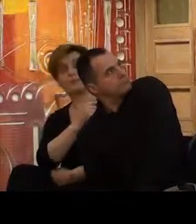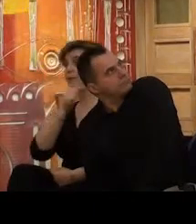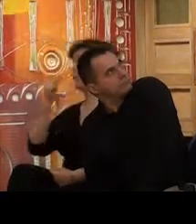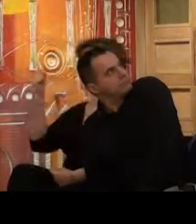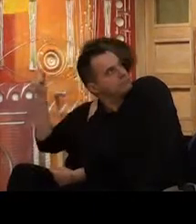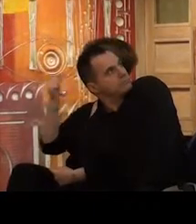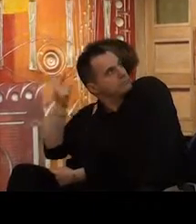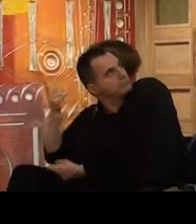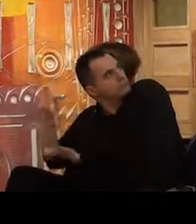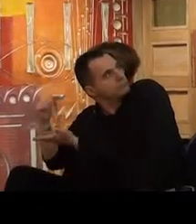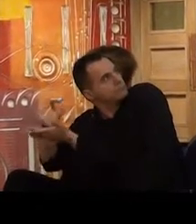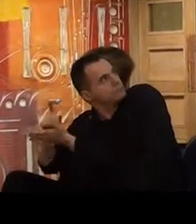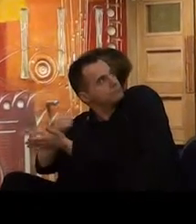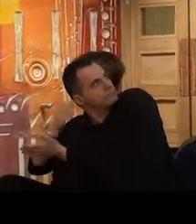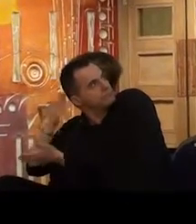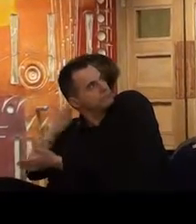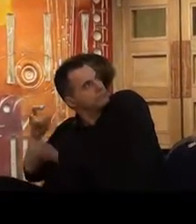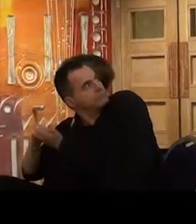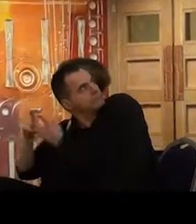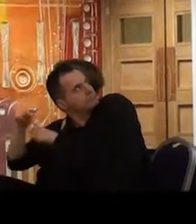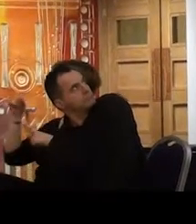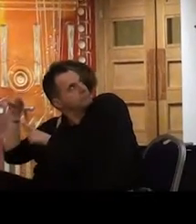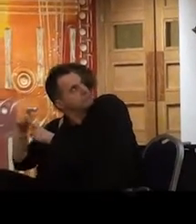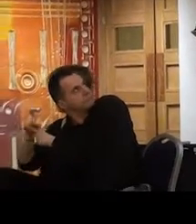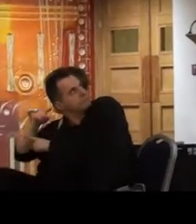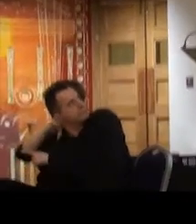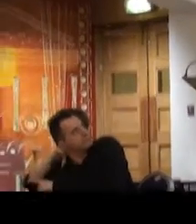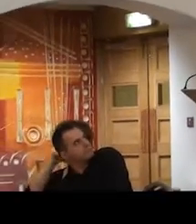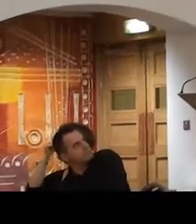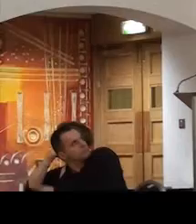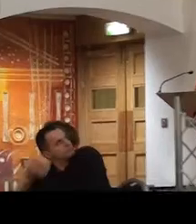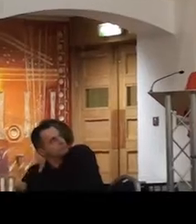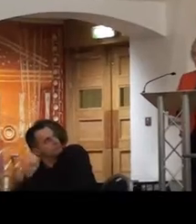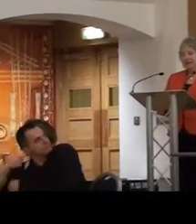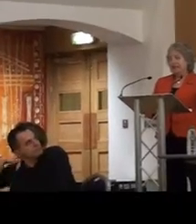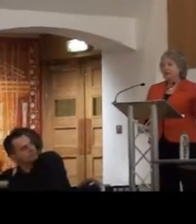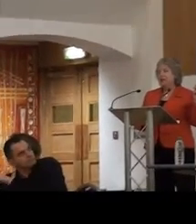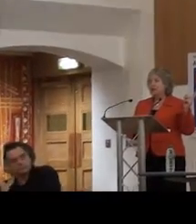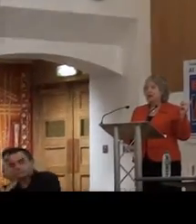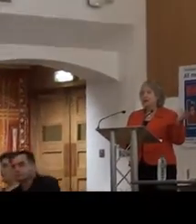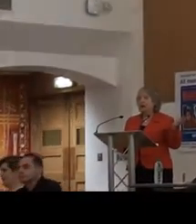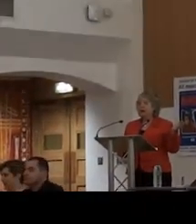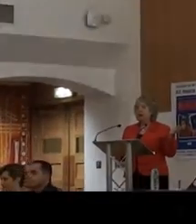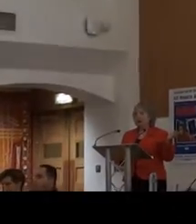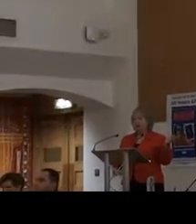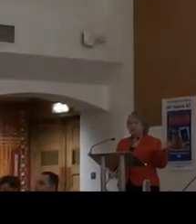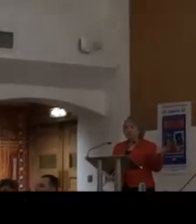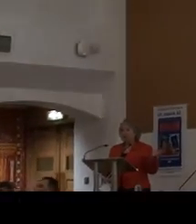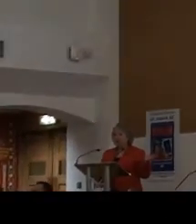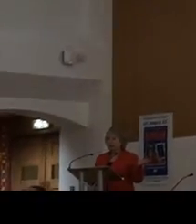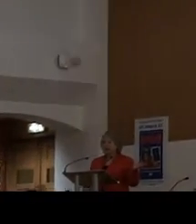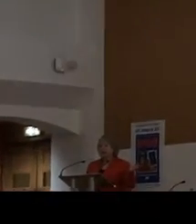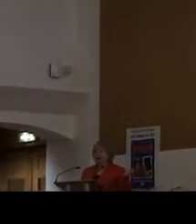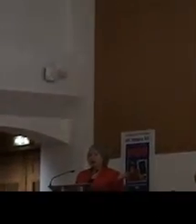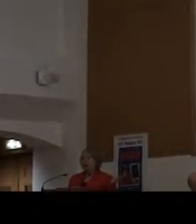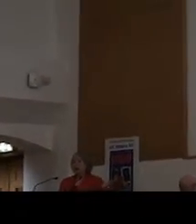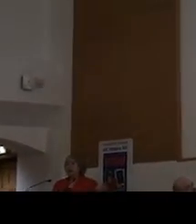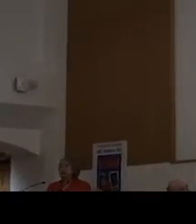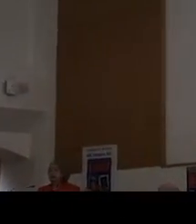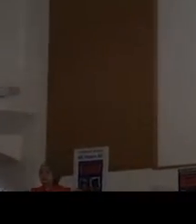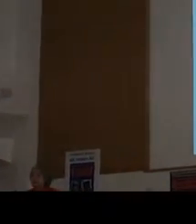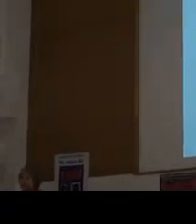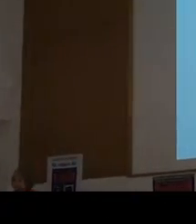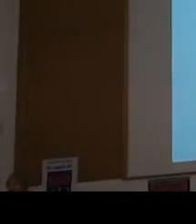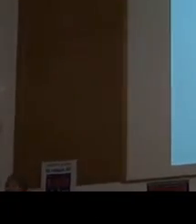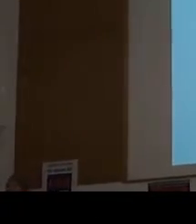September. Now, the reason I've written baseline assessment up there is because you may know that the government have said